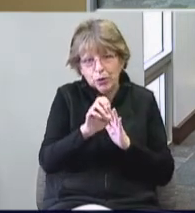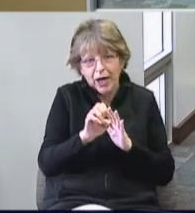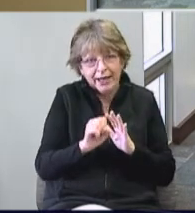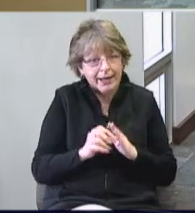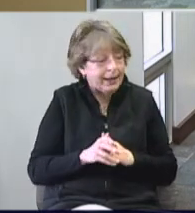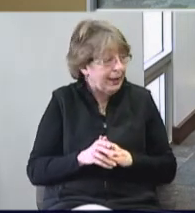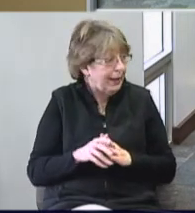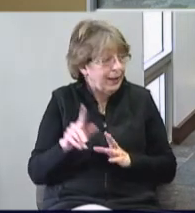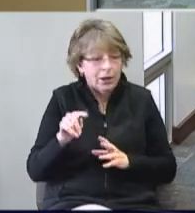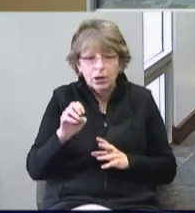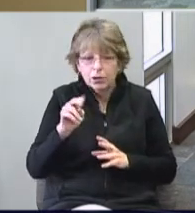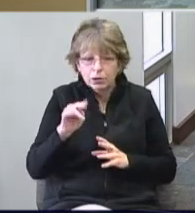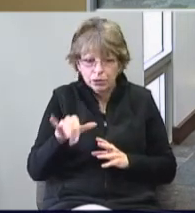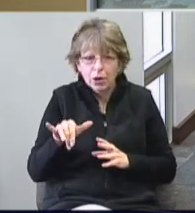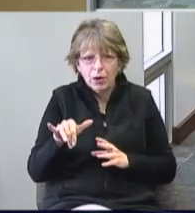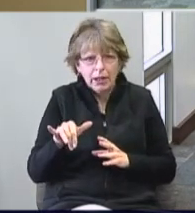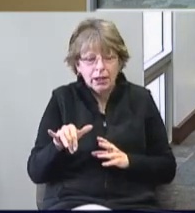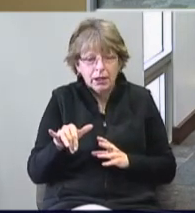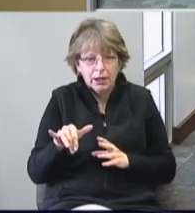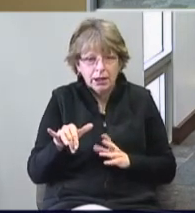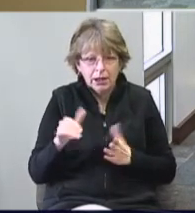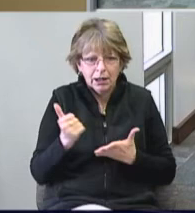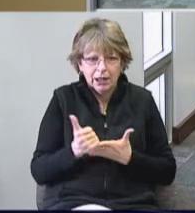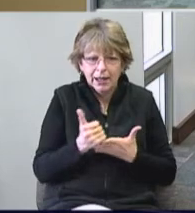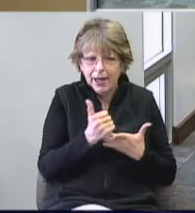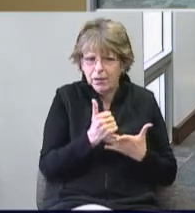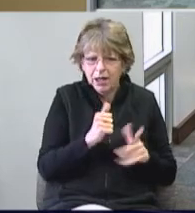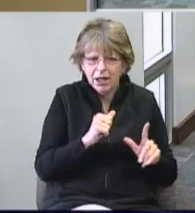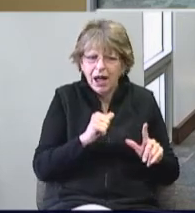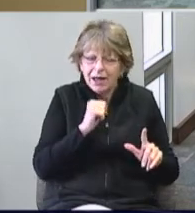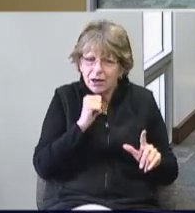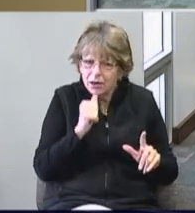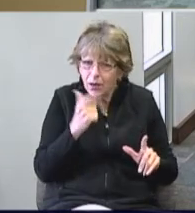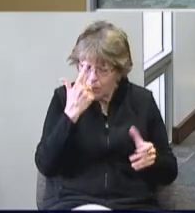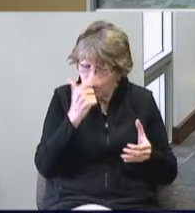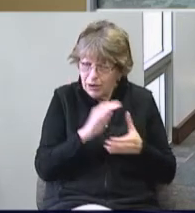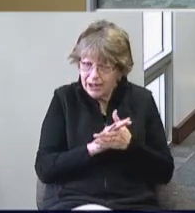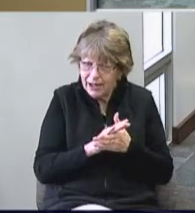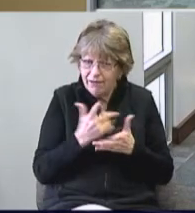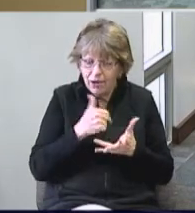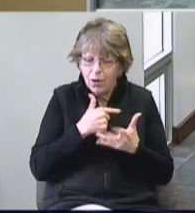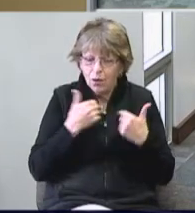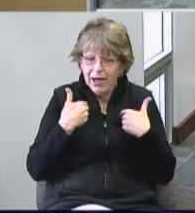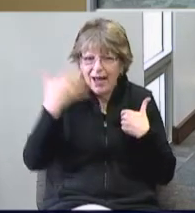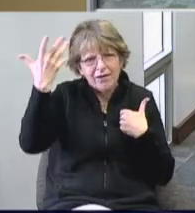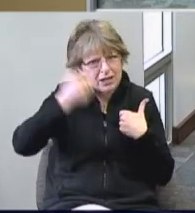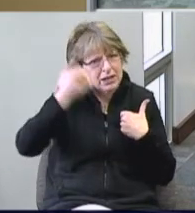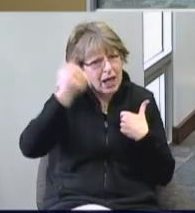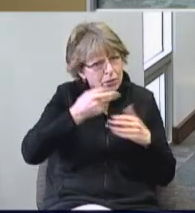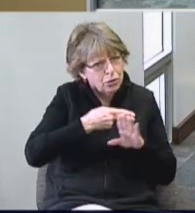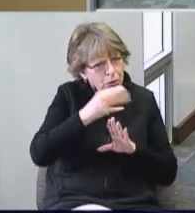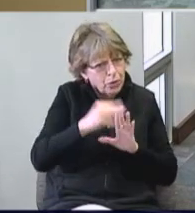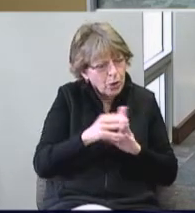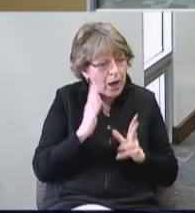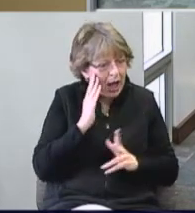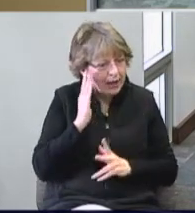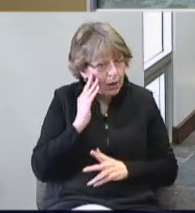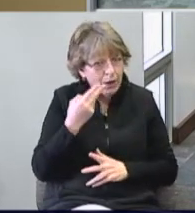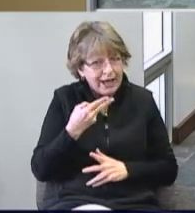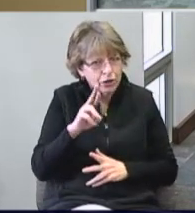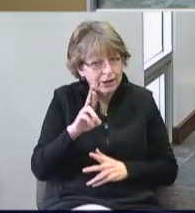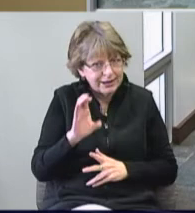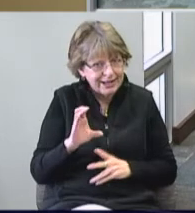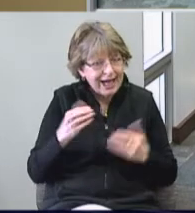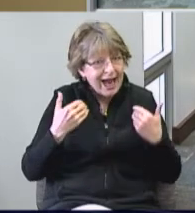Tony can correct me if I'm wrong here, but I don't believe there's a scholarship program for pool admission. I know Hutchinson has that